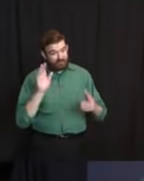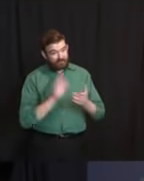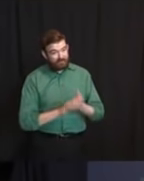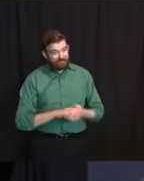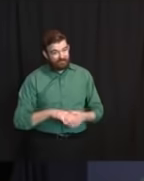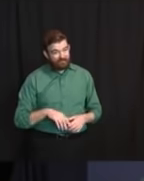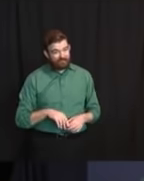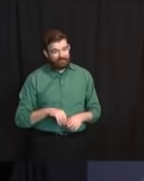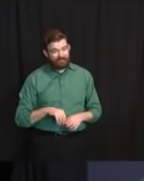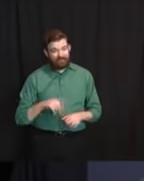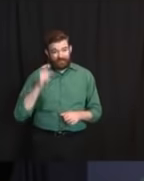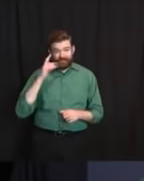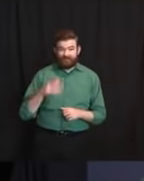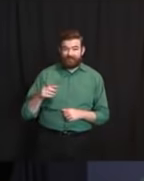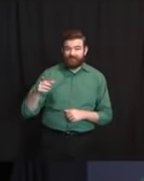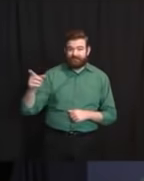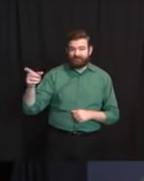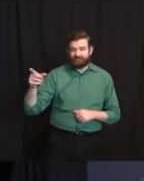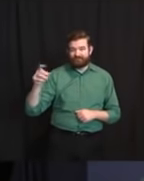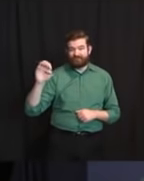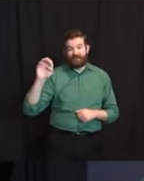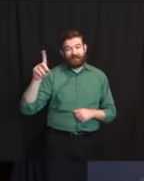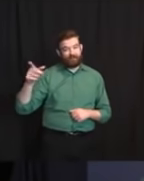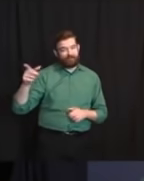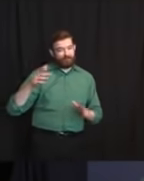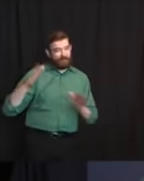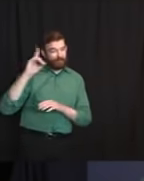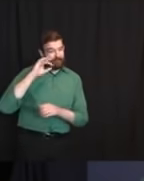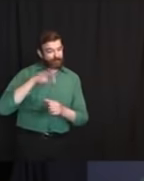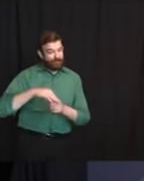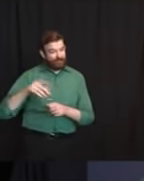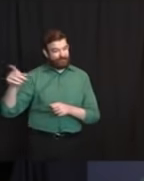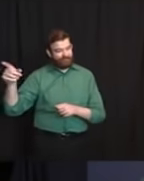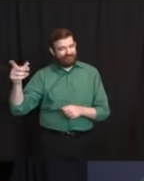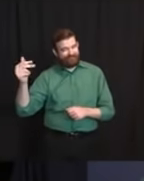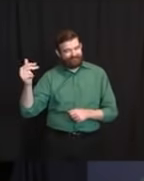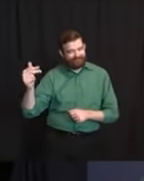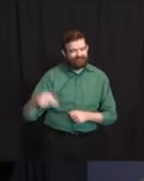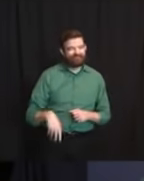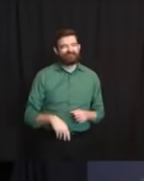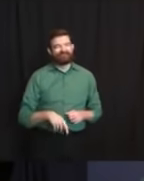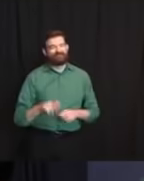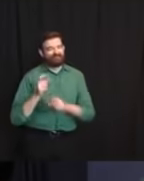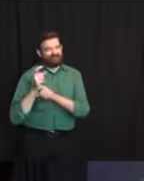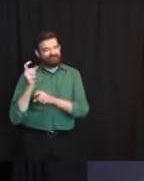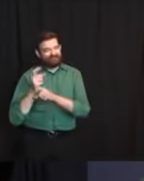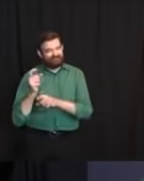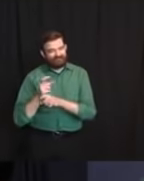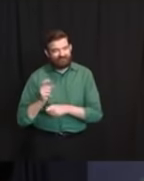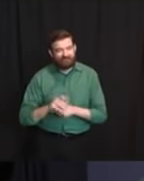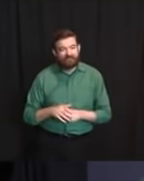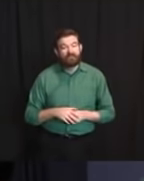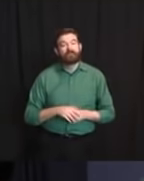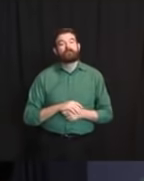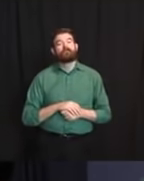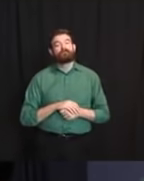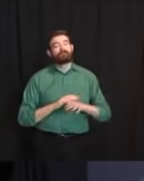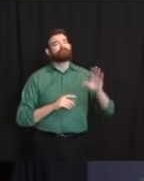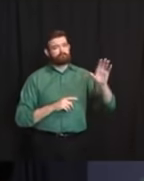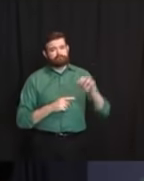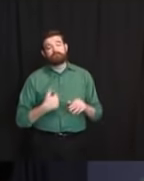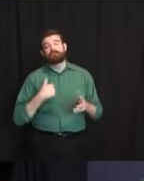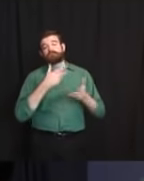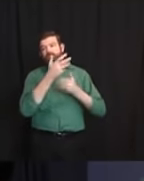We work very closely with CDC in general at our level. We think that they are excellent partners. Yes, it has